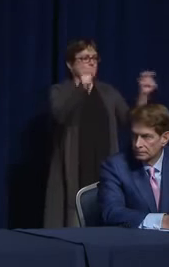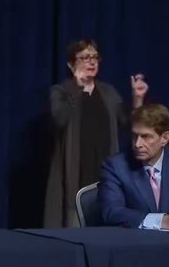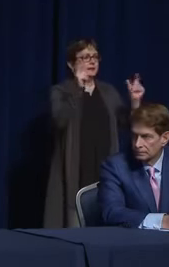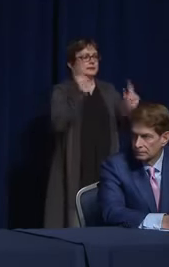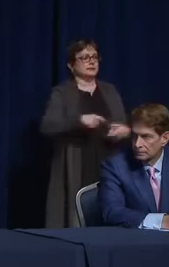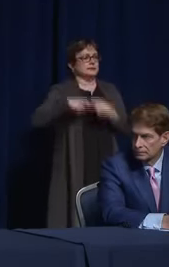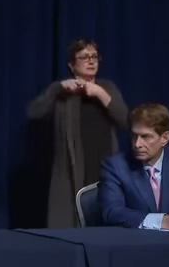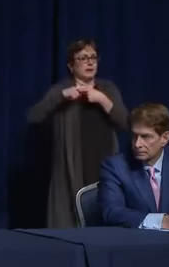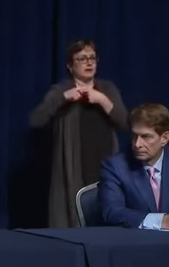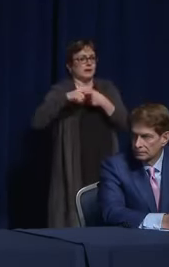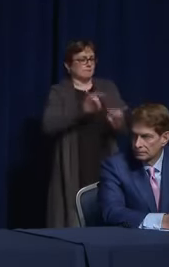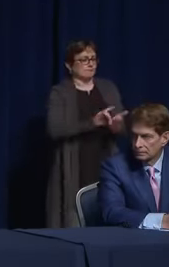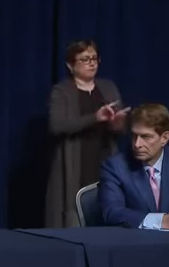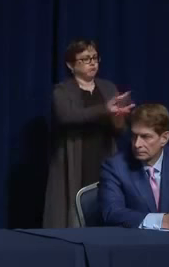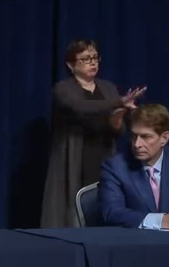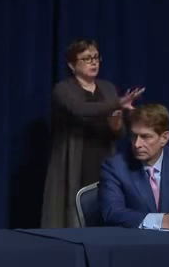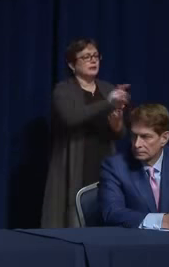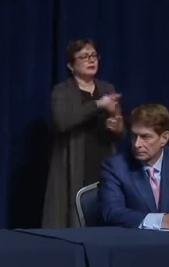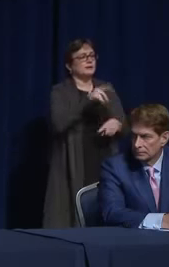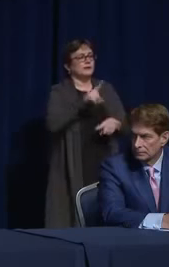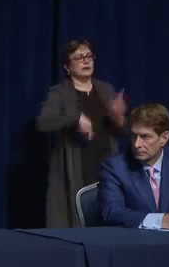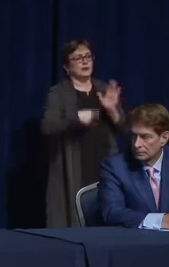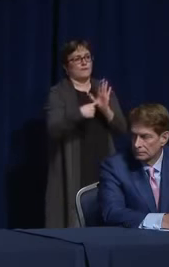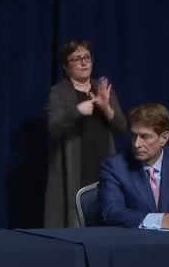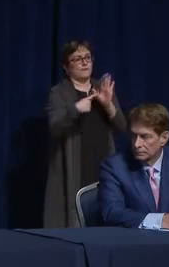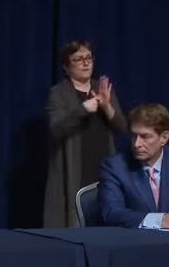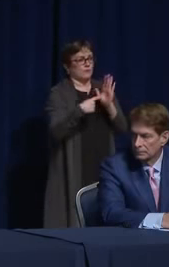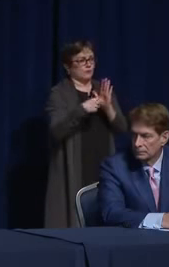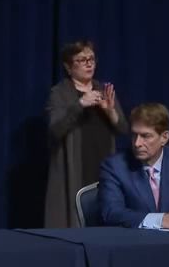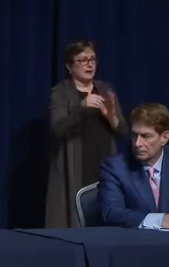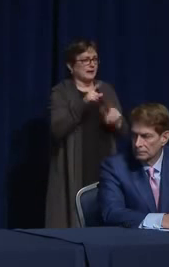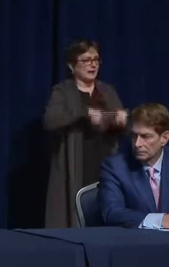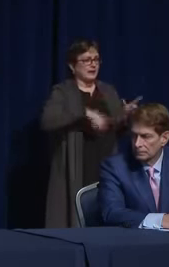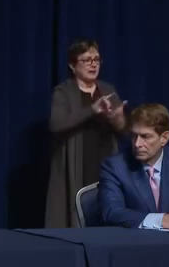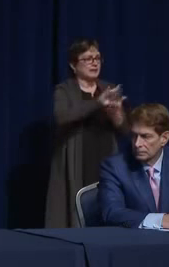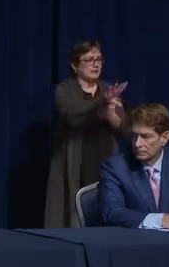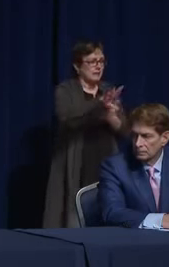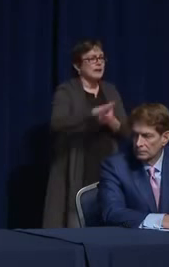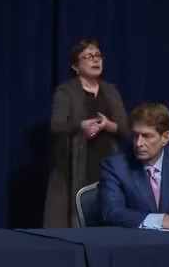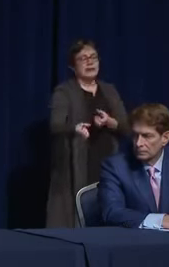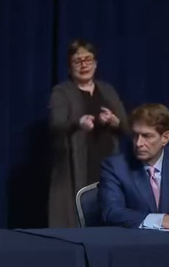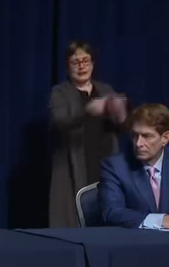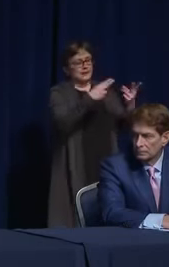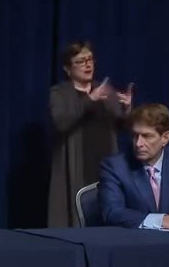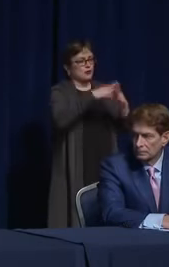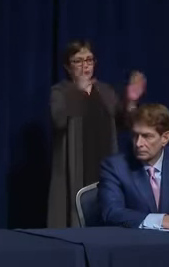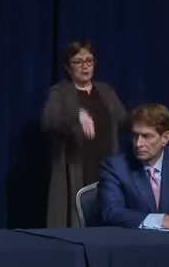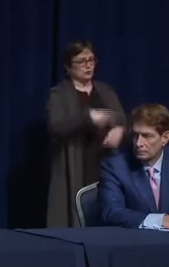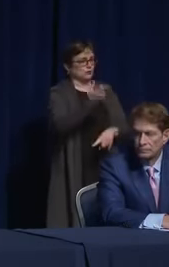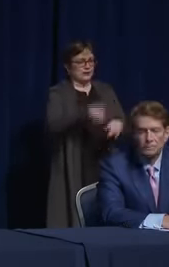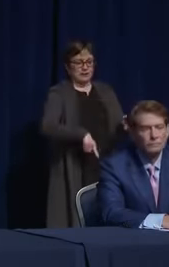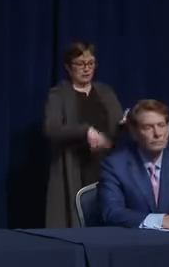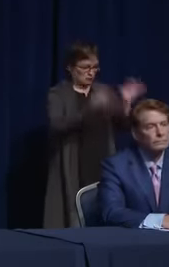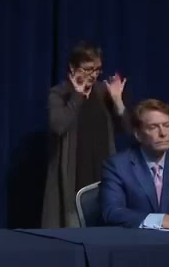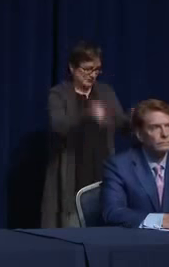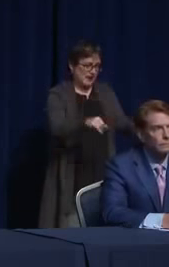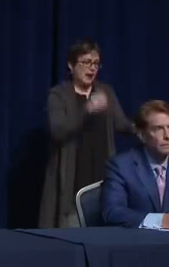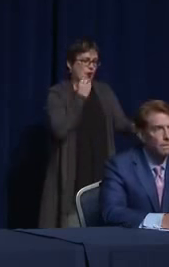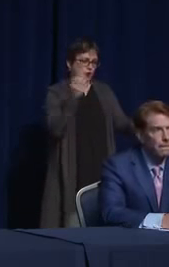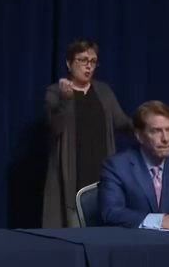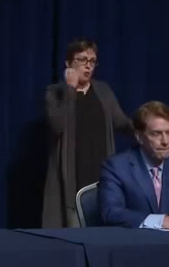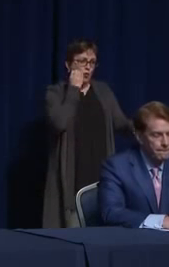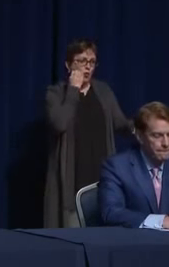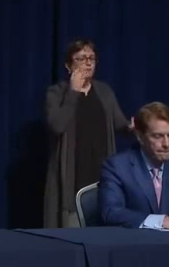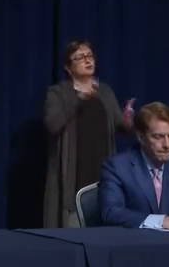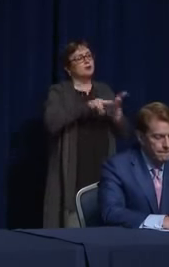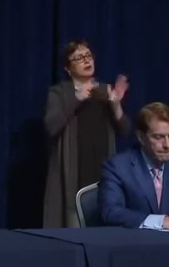of individuals as a result of evictions or foreclosures. And in doing so, New Jersey's residents and families will have